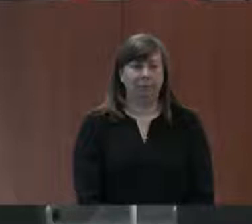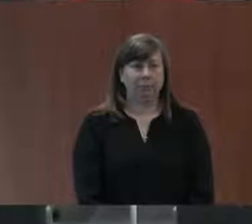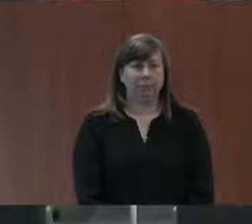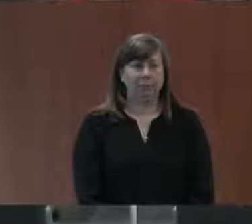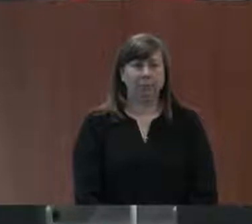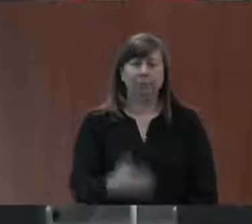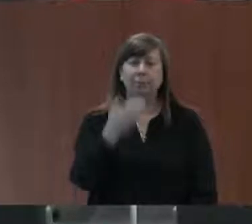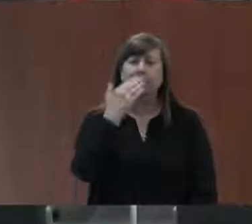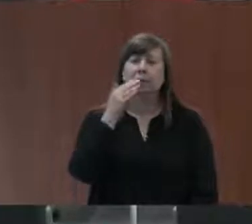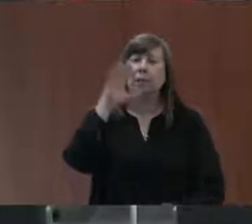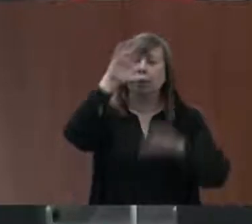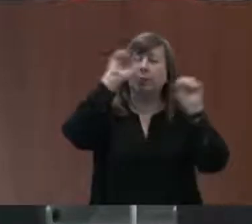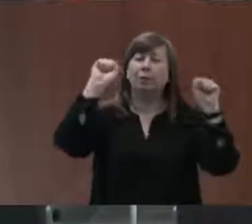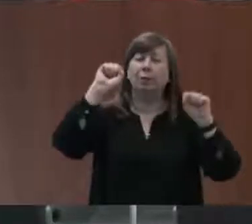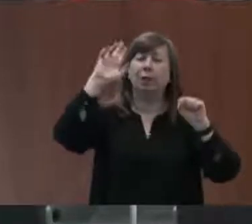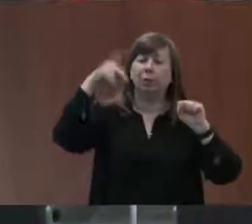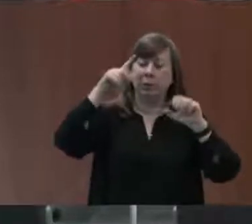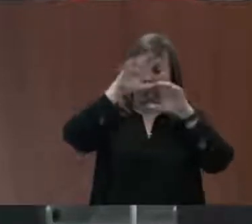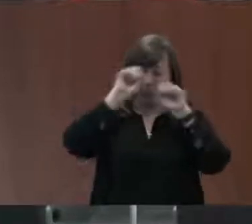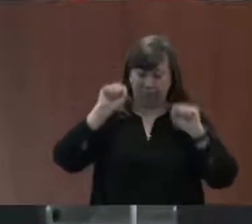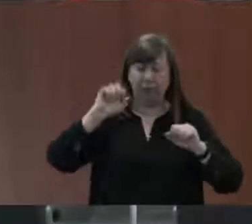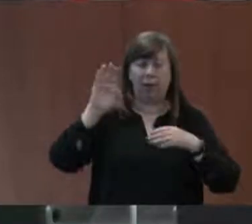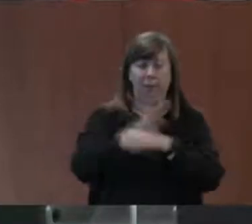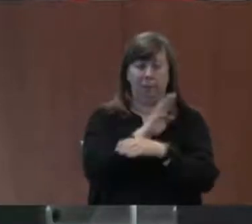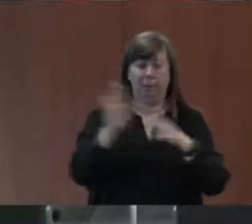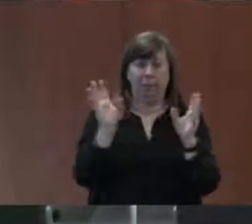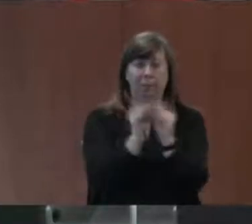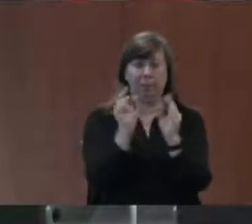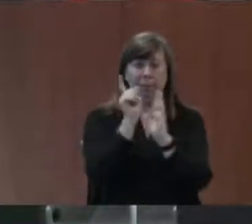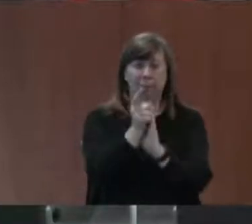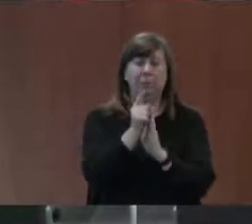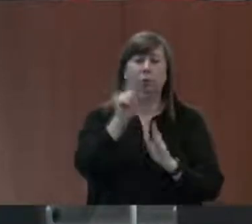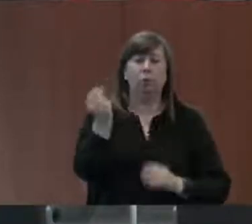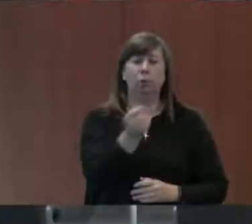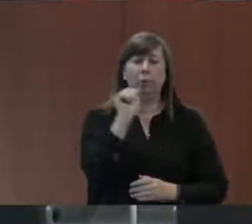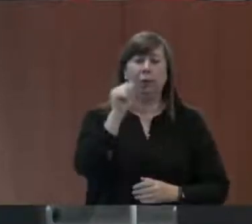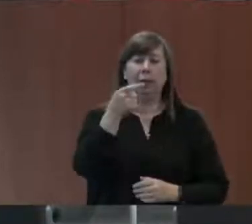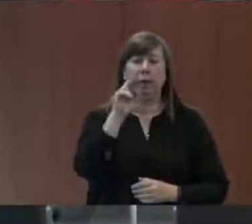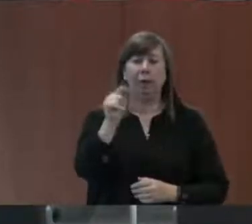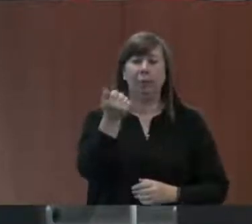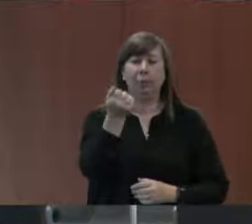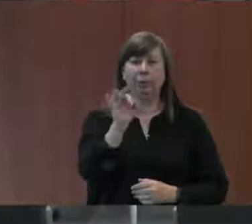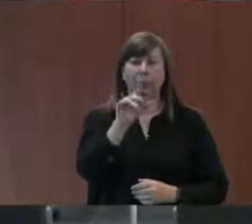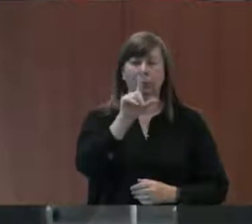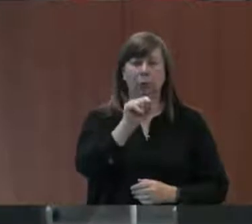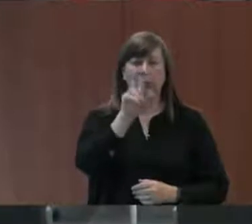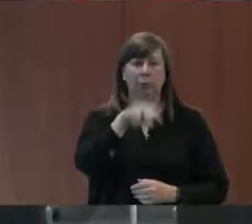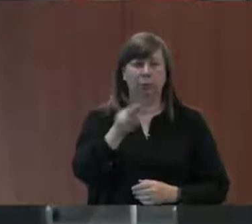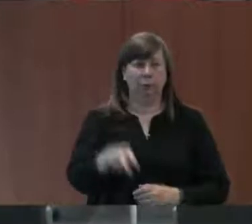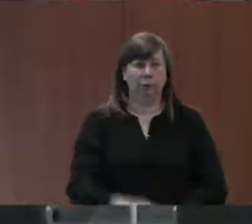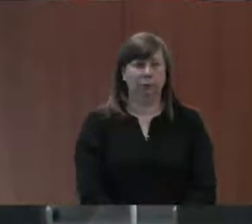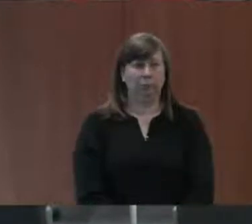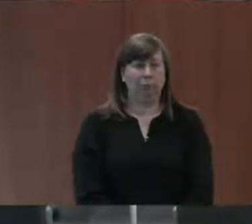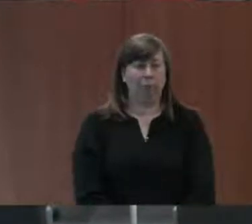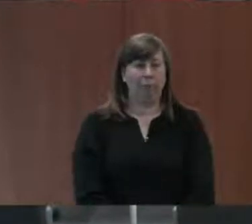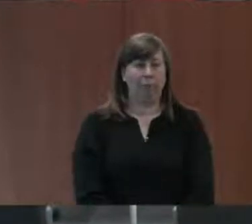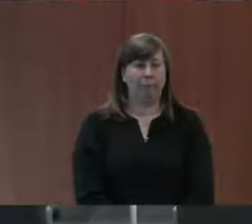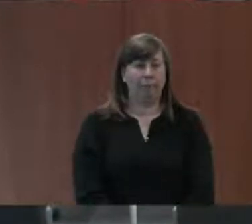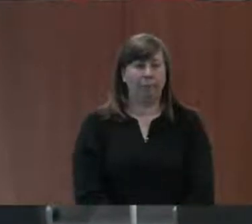Vice President Stauffer, I move for the approval of the business meeting minutes dated Tuesday, April 19th, 2022.